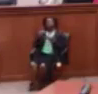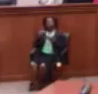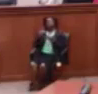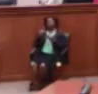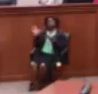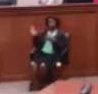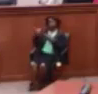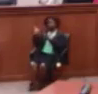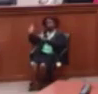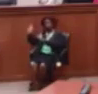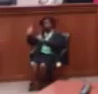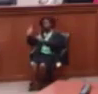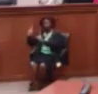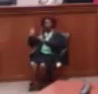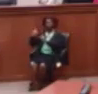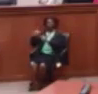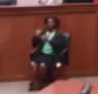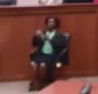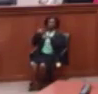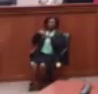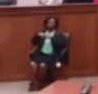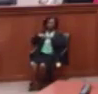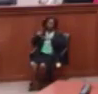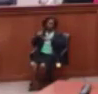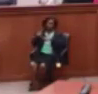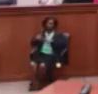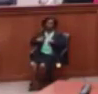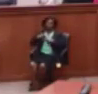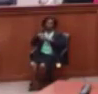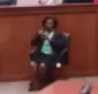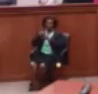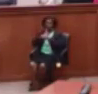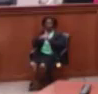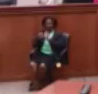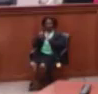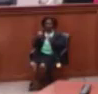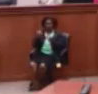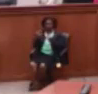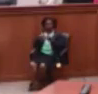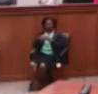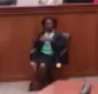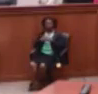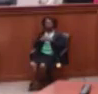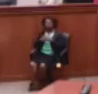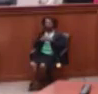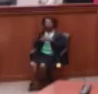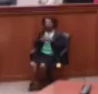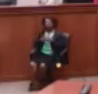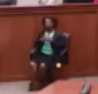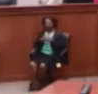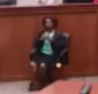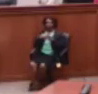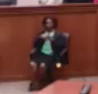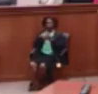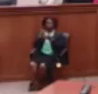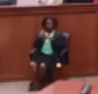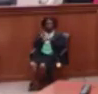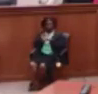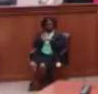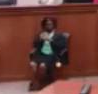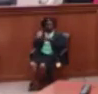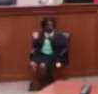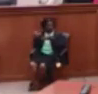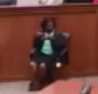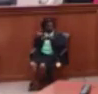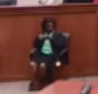in certain parts of the state. So I just want to urge the department and for us as oversight that as we look at this, that we're working closely with our local